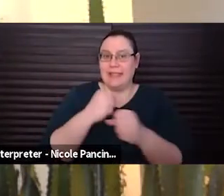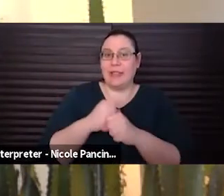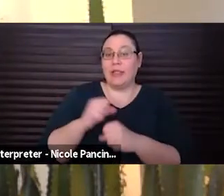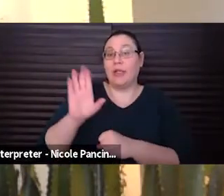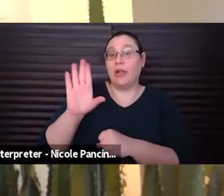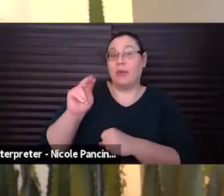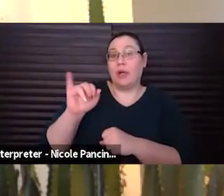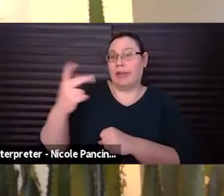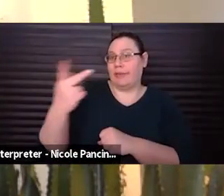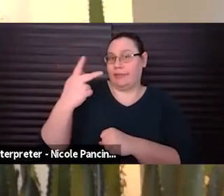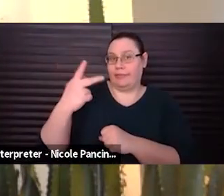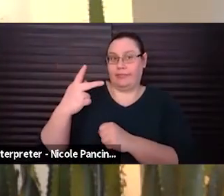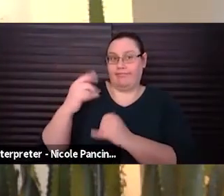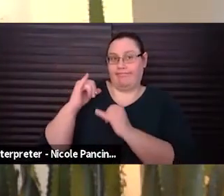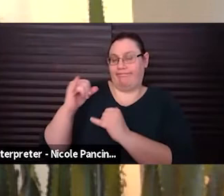share,